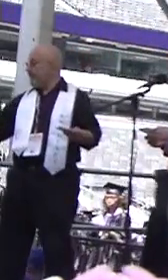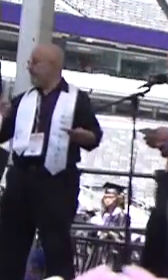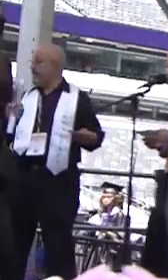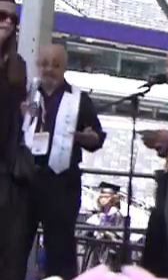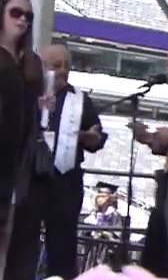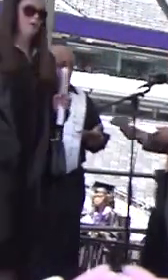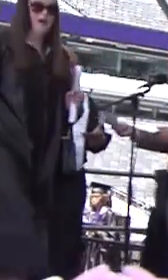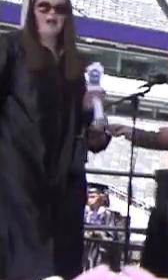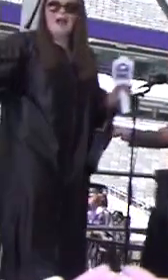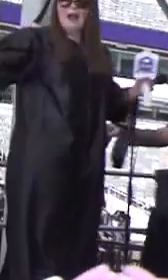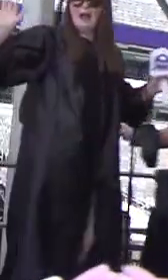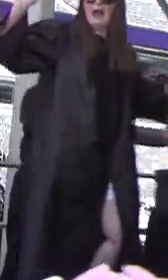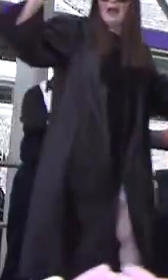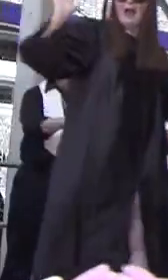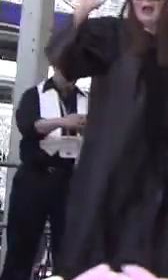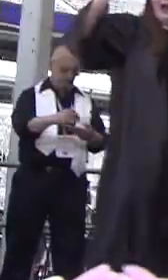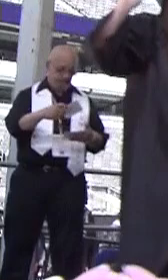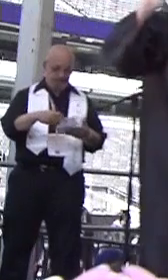Caitlin Wilson.